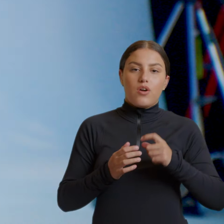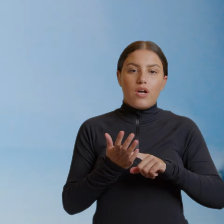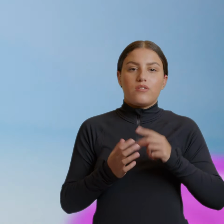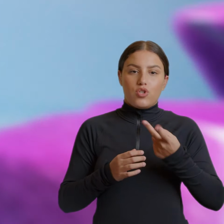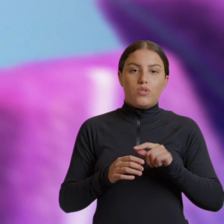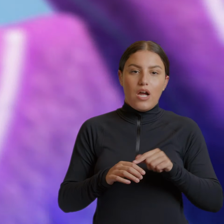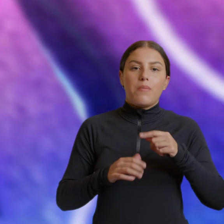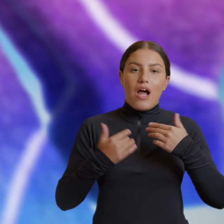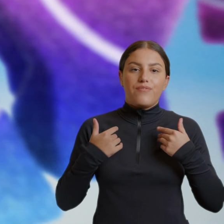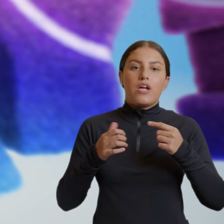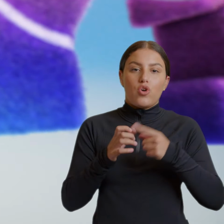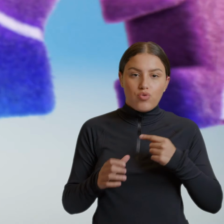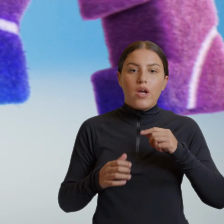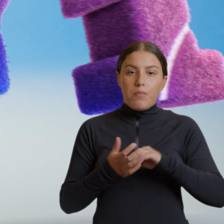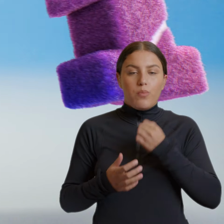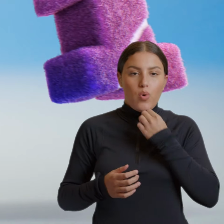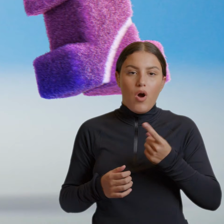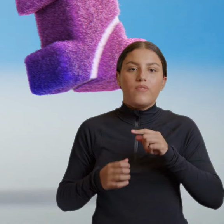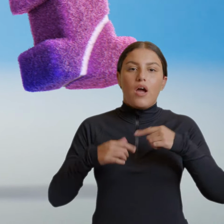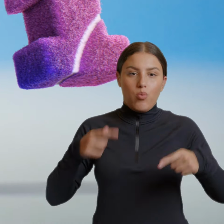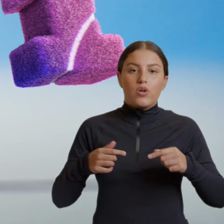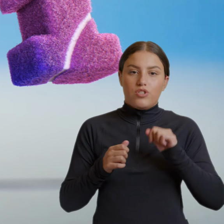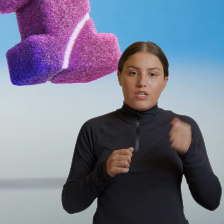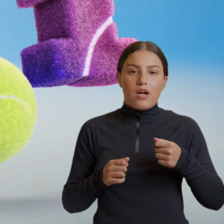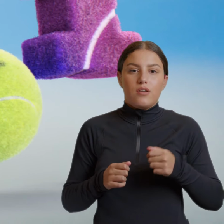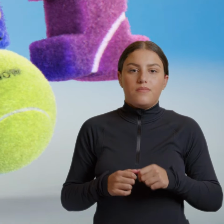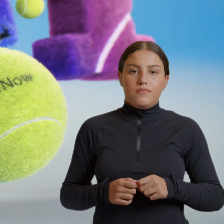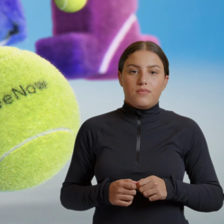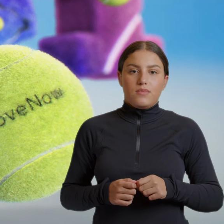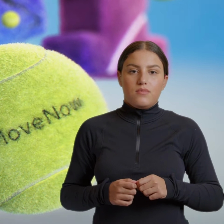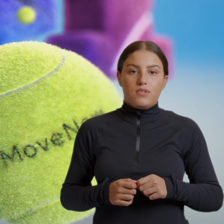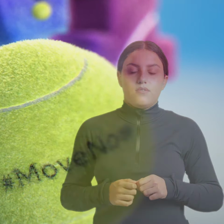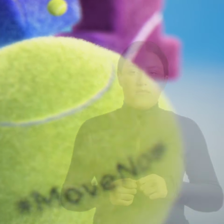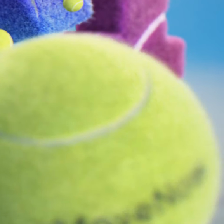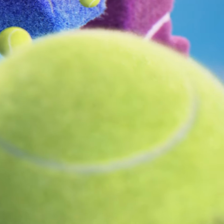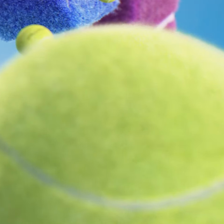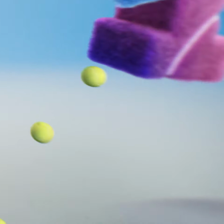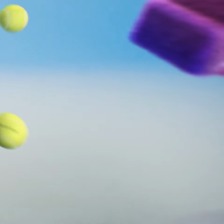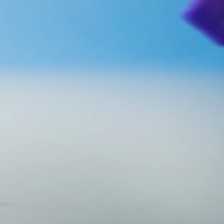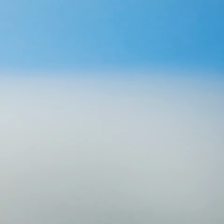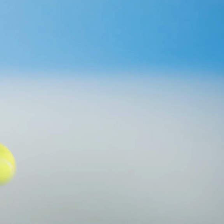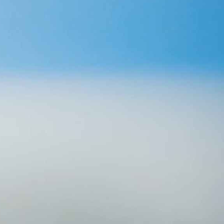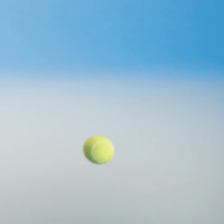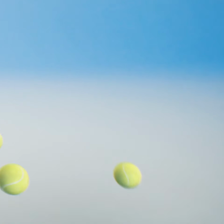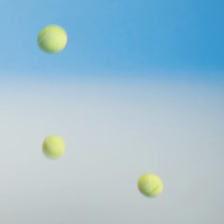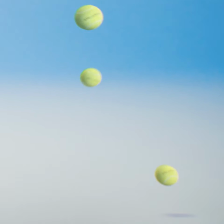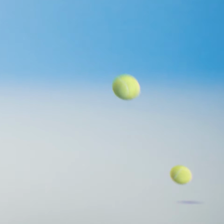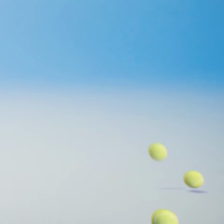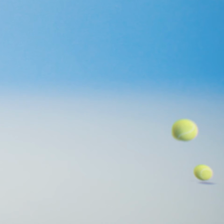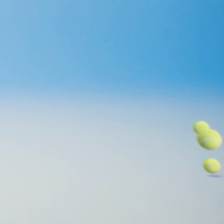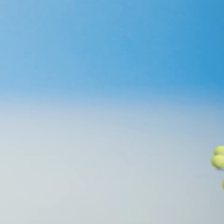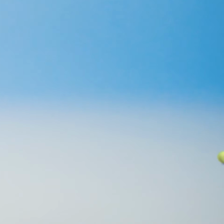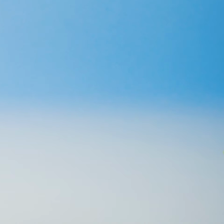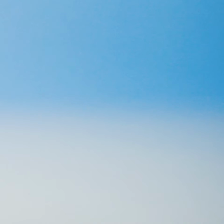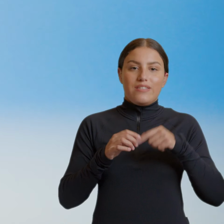I'm Nico Langlund, two times Paralympic athlete and Austria's number one in wheelchair tennis. Nico hits a tennis ball and smashes giant letters